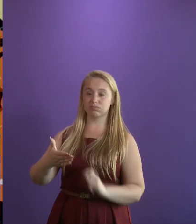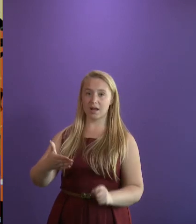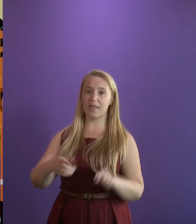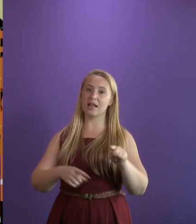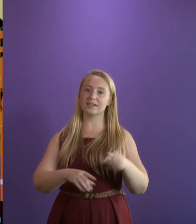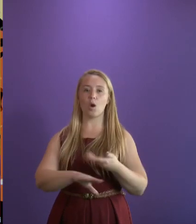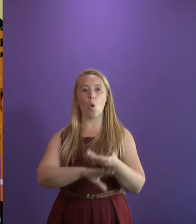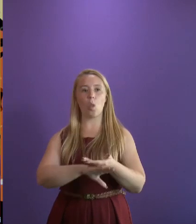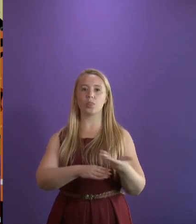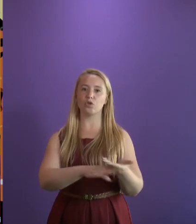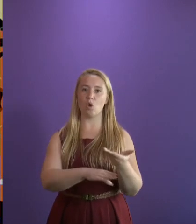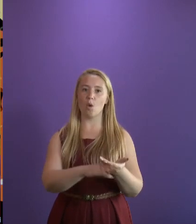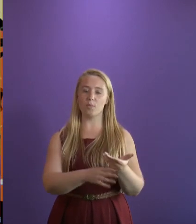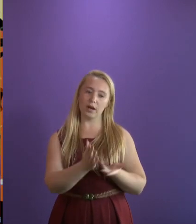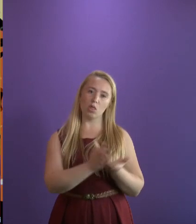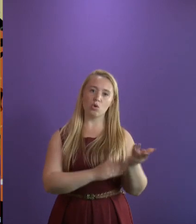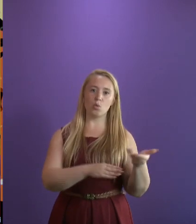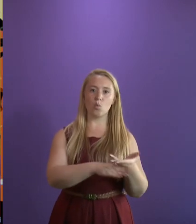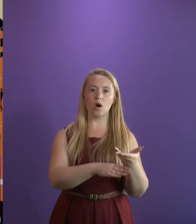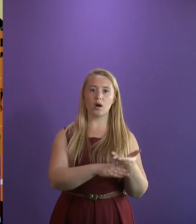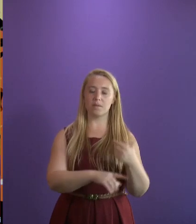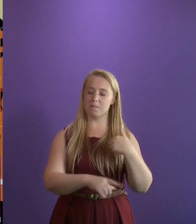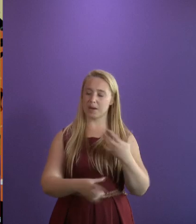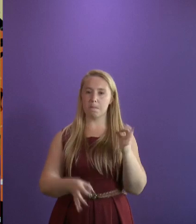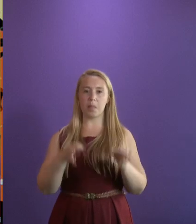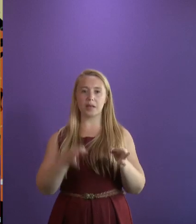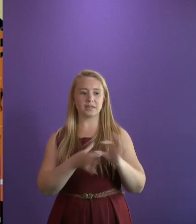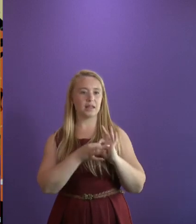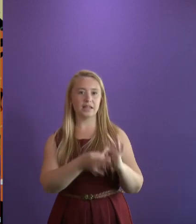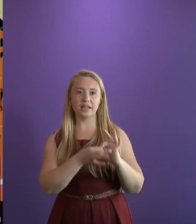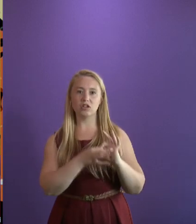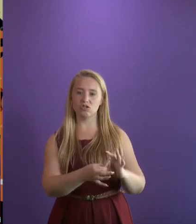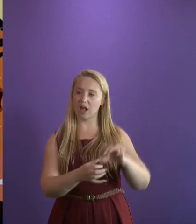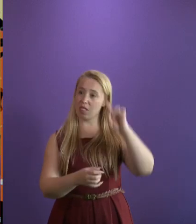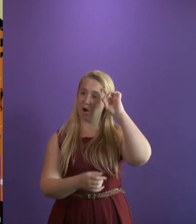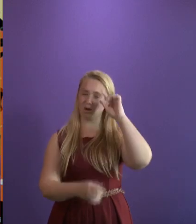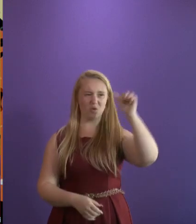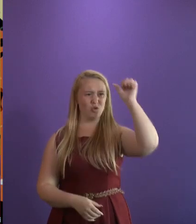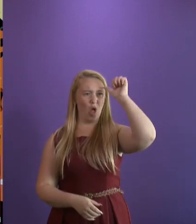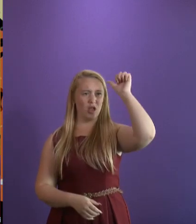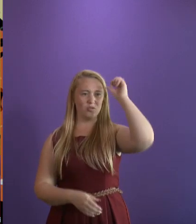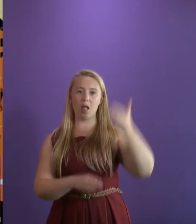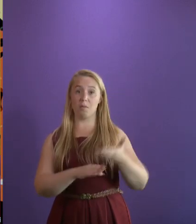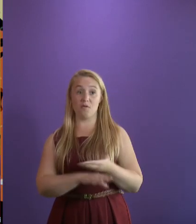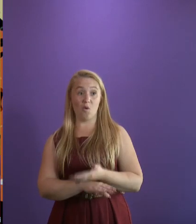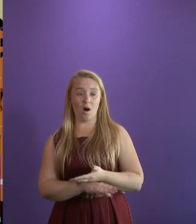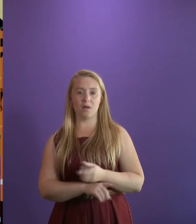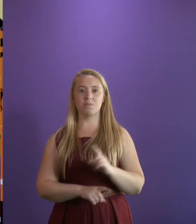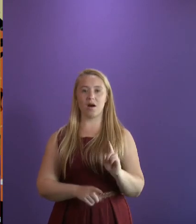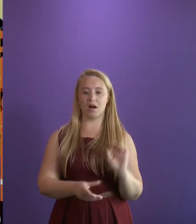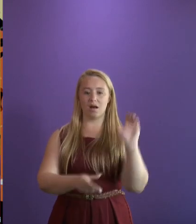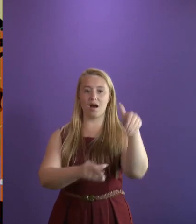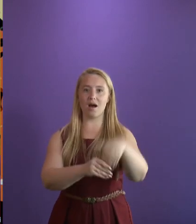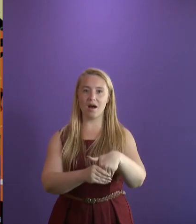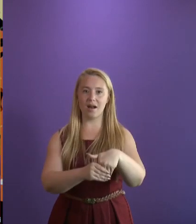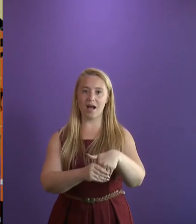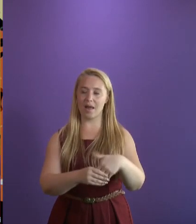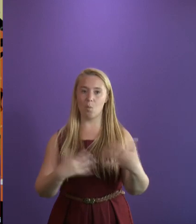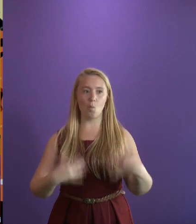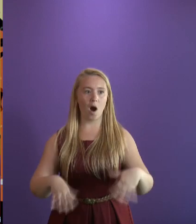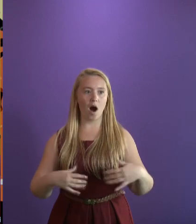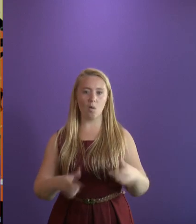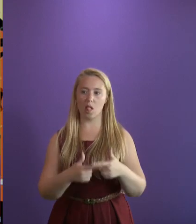was quite politically engaged, and I mean, I thought I was quite knowledgeable before I joined SYP, there's so much